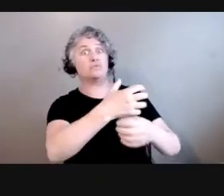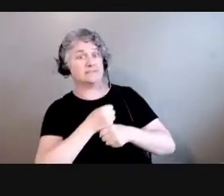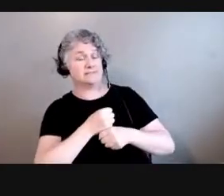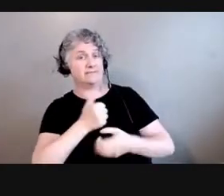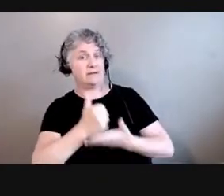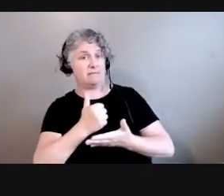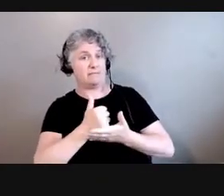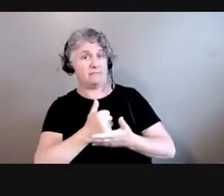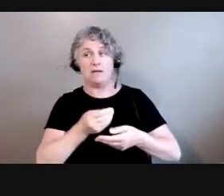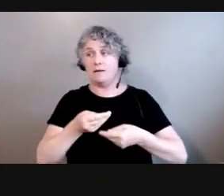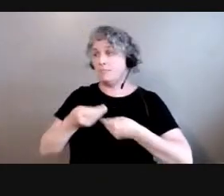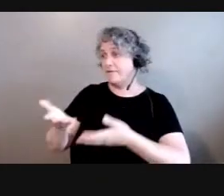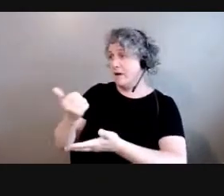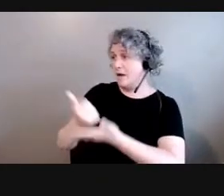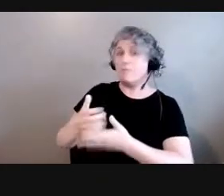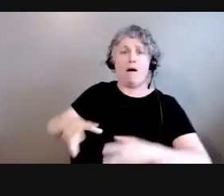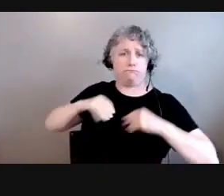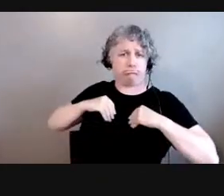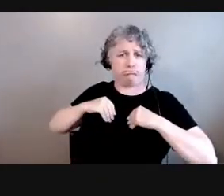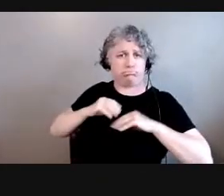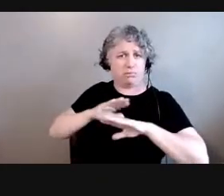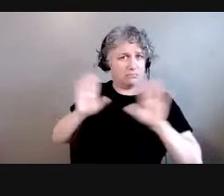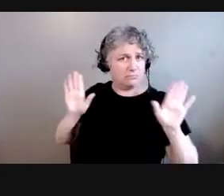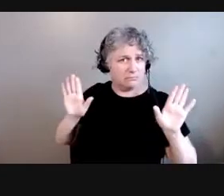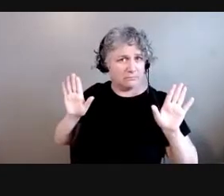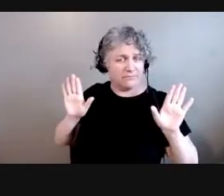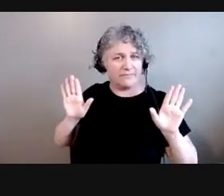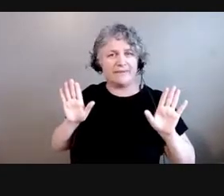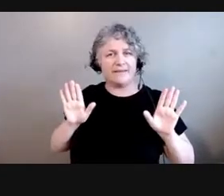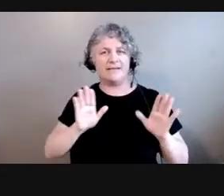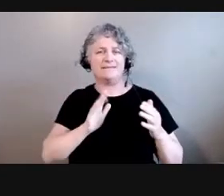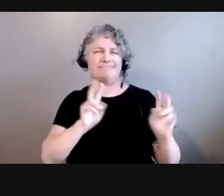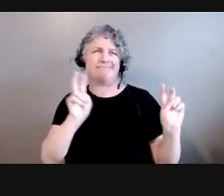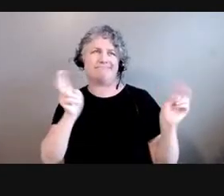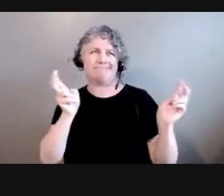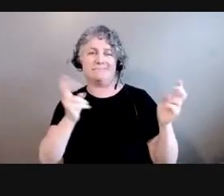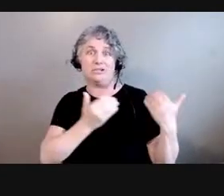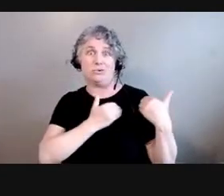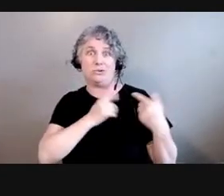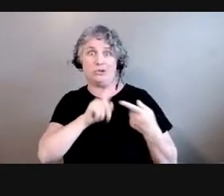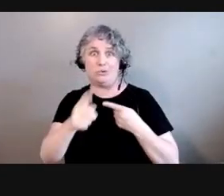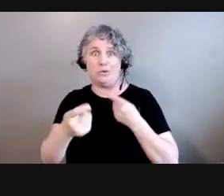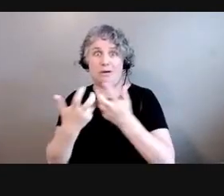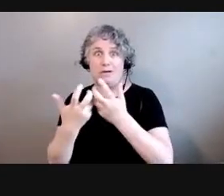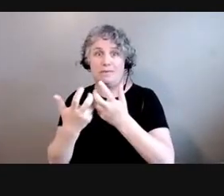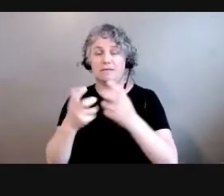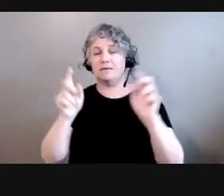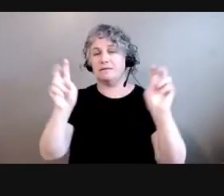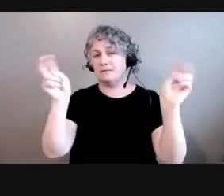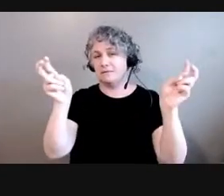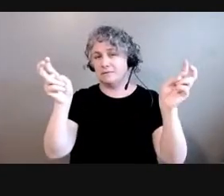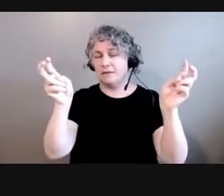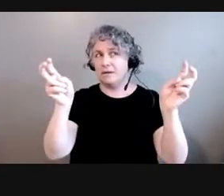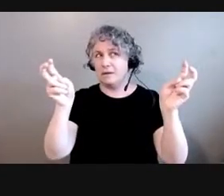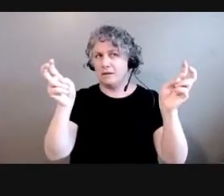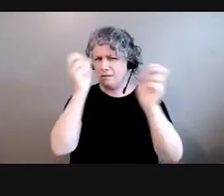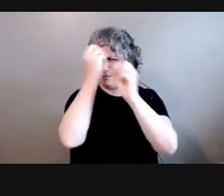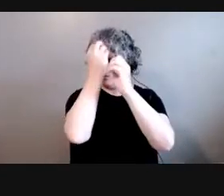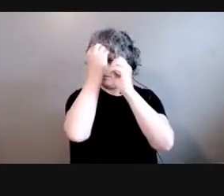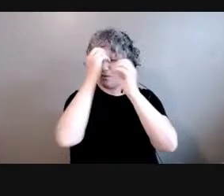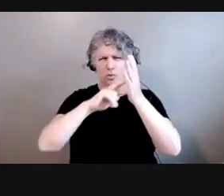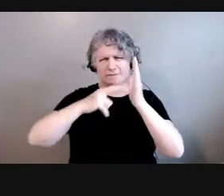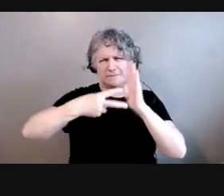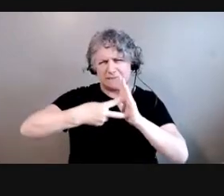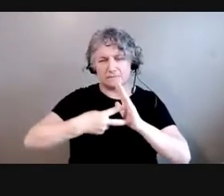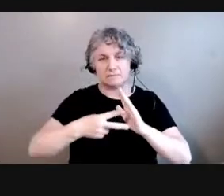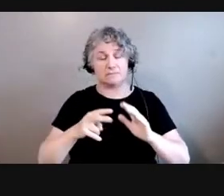to accommodate should be yes by default, again in air quotes as the saying goes. But let's think this through. We live